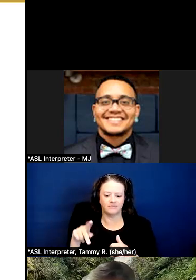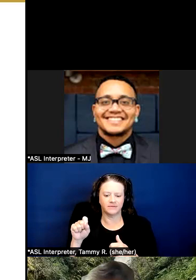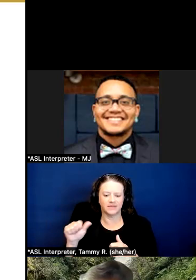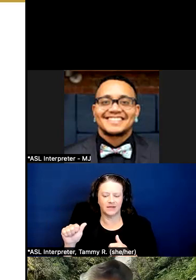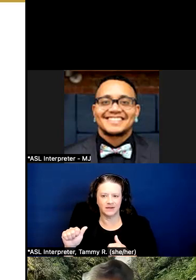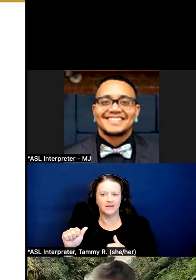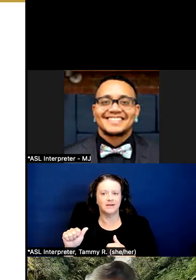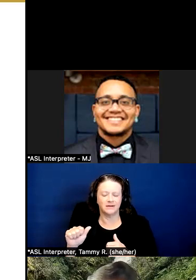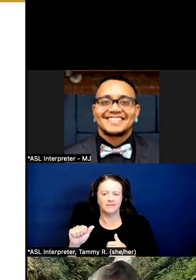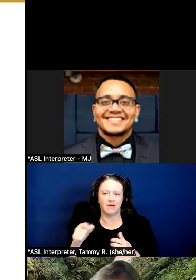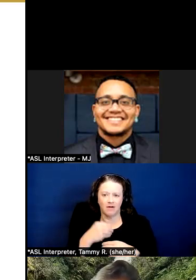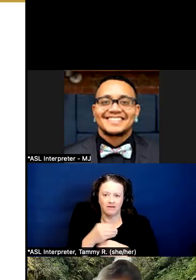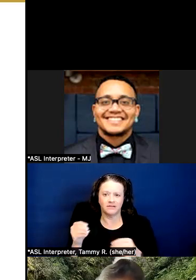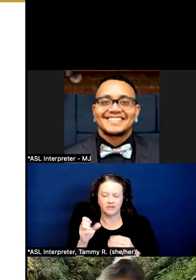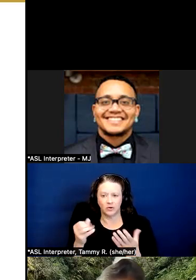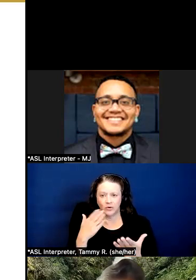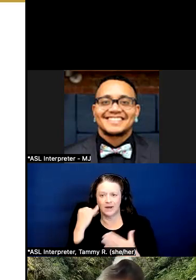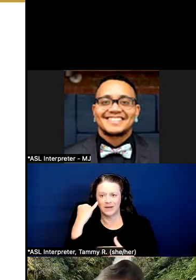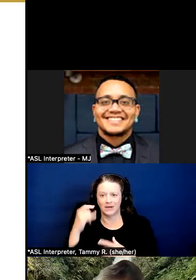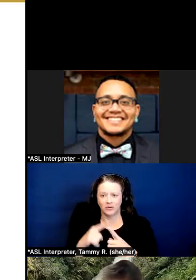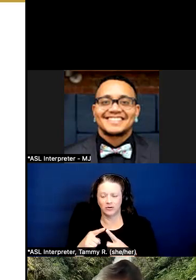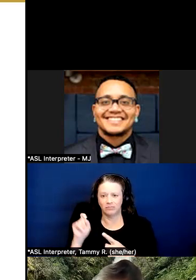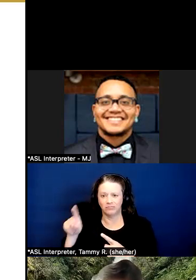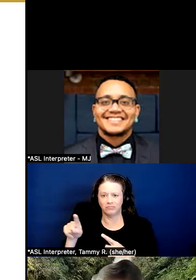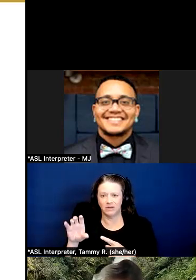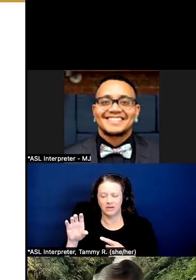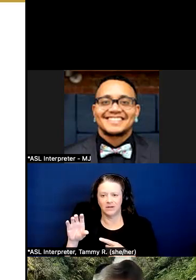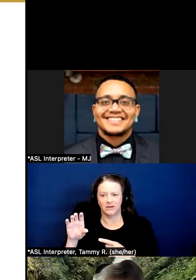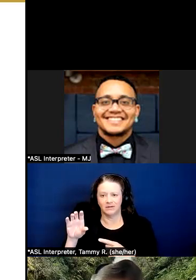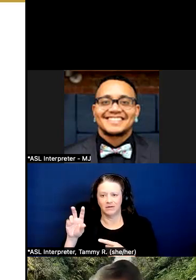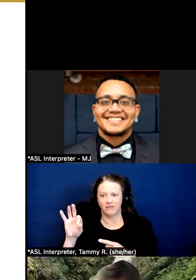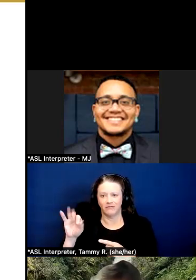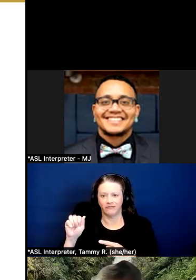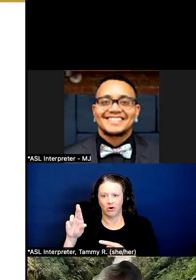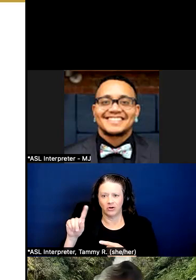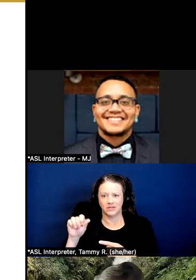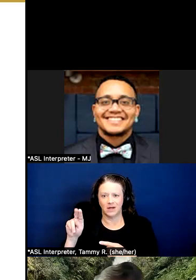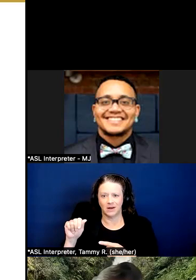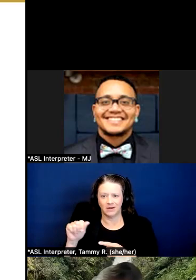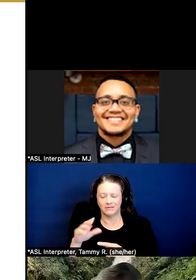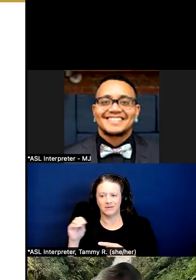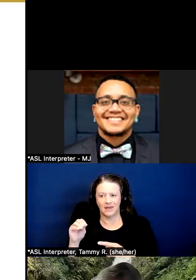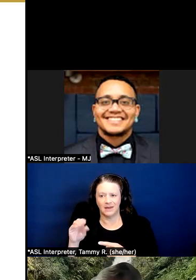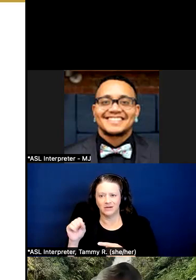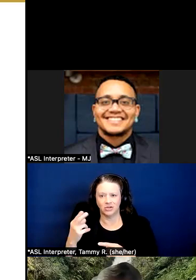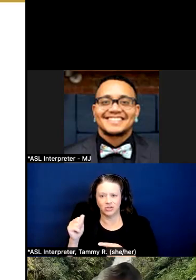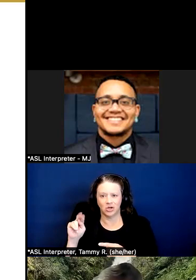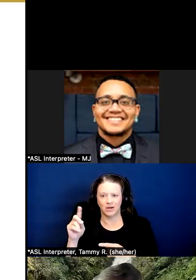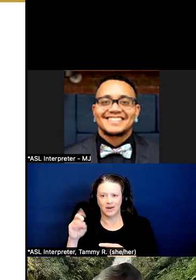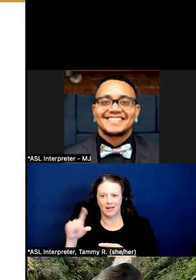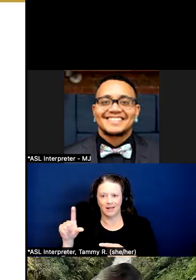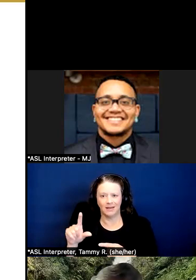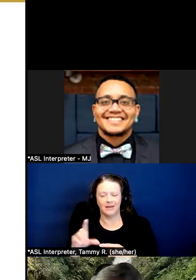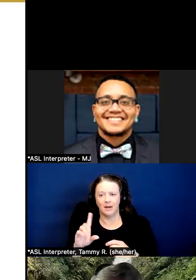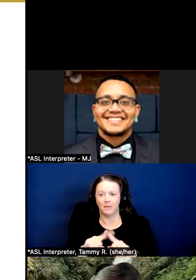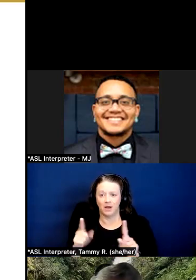Farzana. But I would be happy to go back and look at that and see, you know, with others, obviously, and see if there are things we